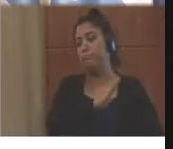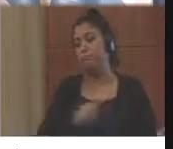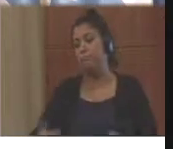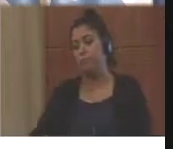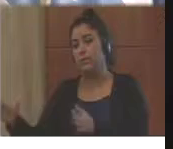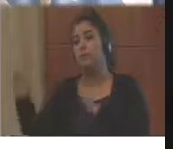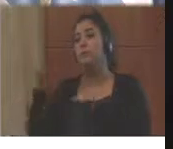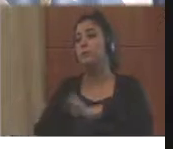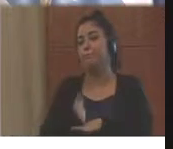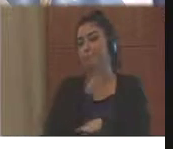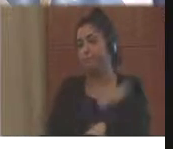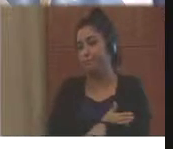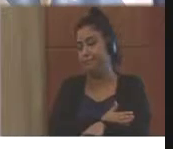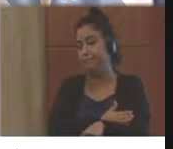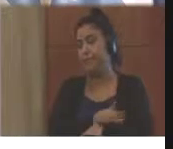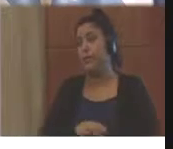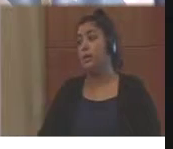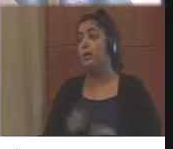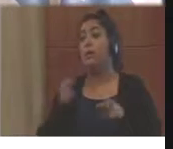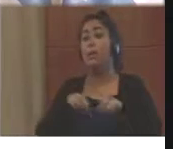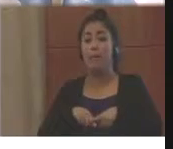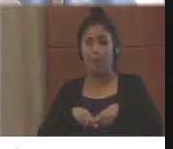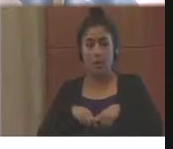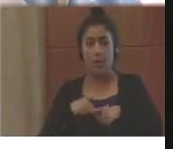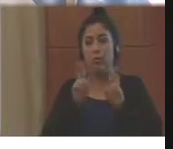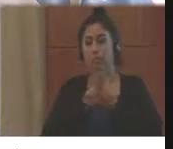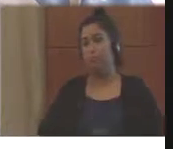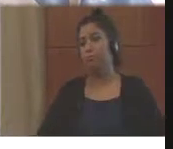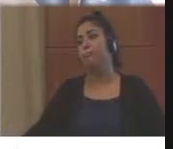receive from the UNISDR.